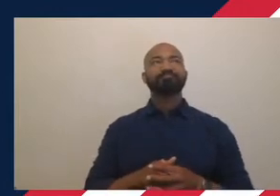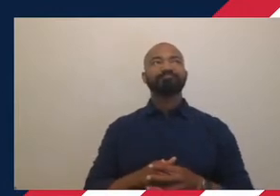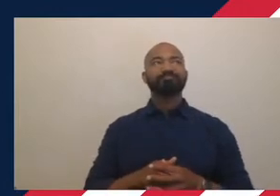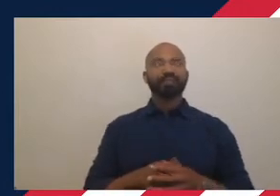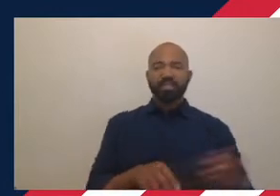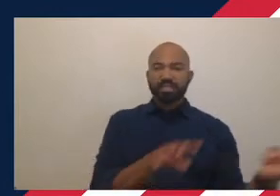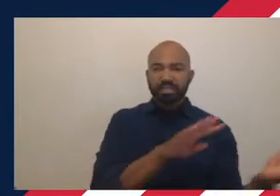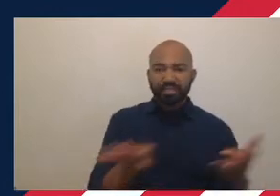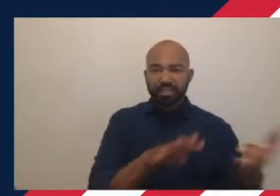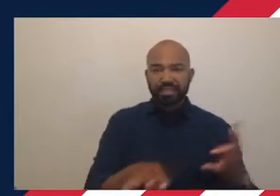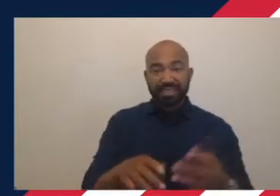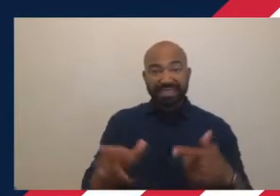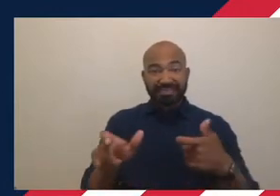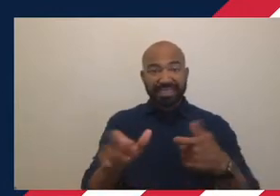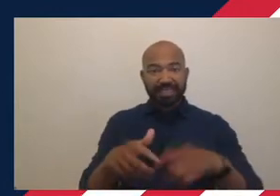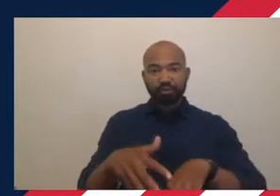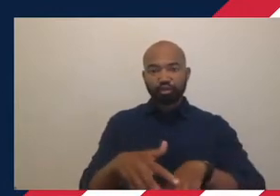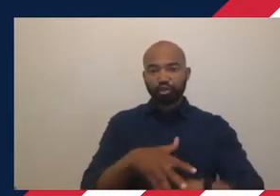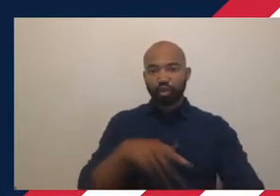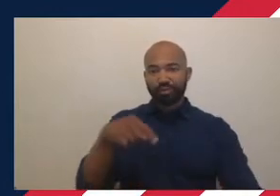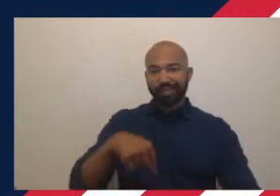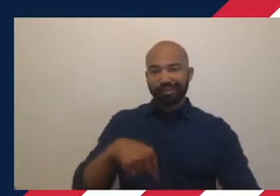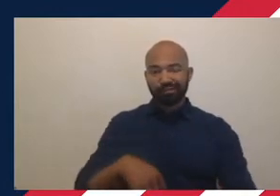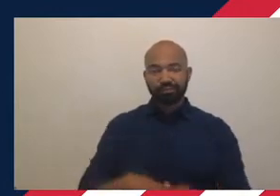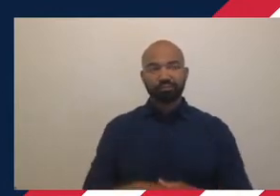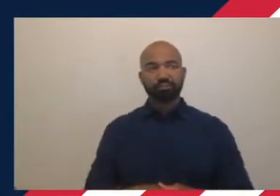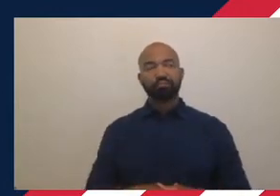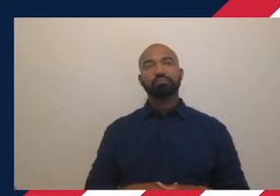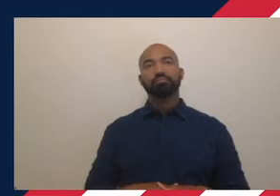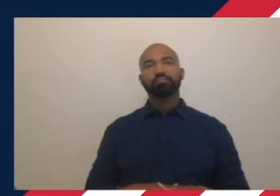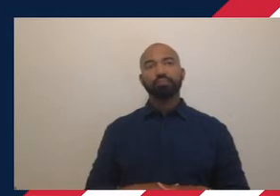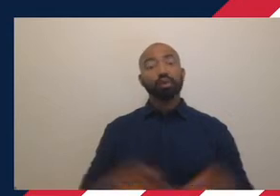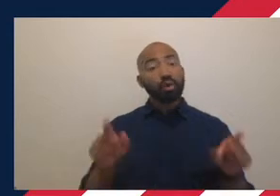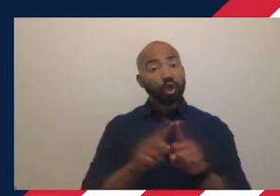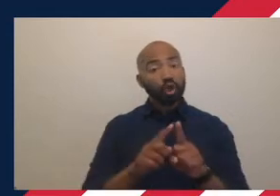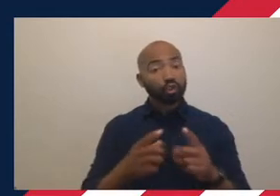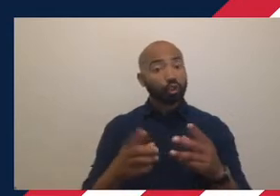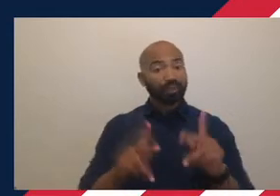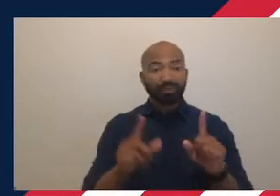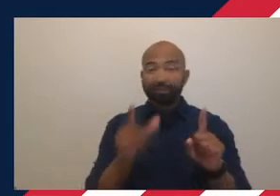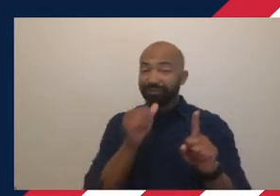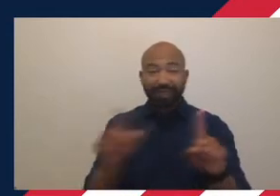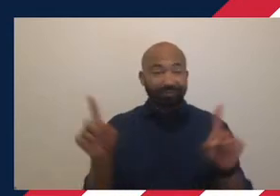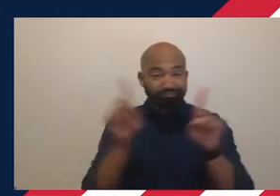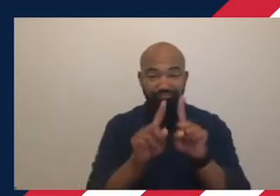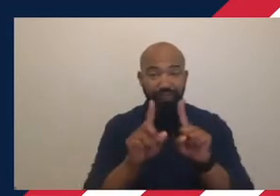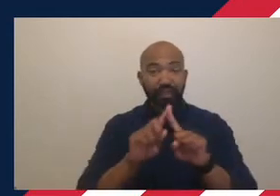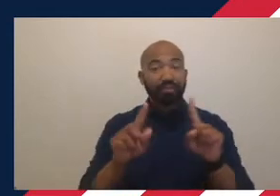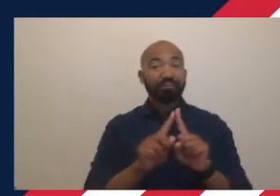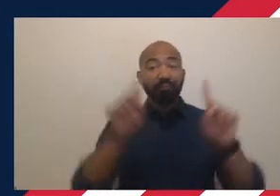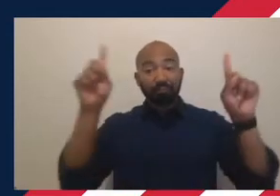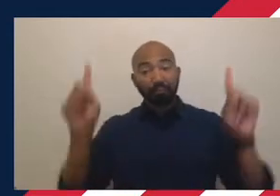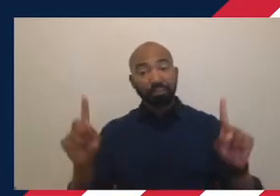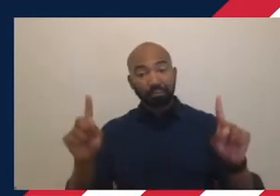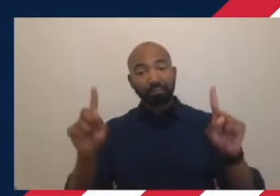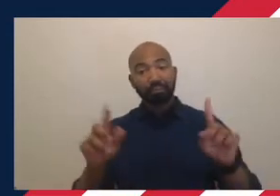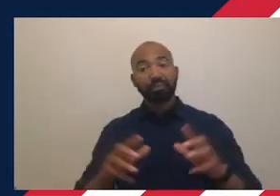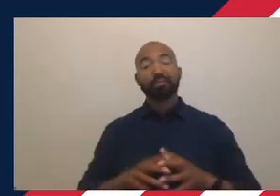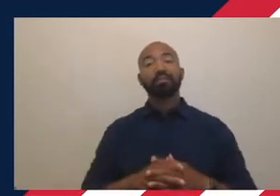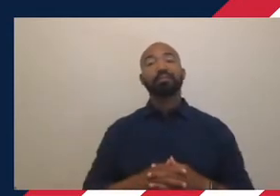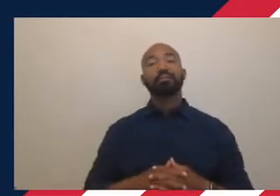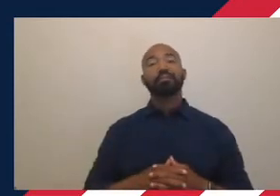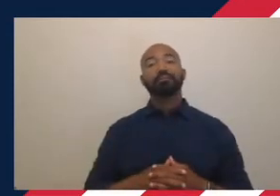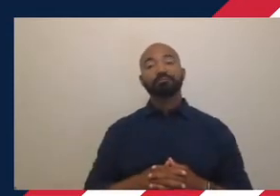Yes, they probably cannot produce as much as they normally would, but there still would be